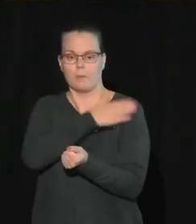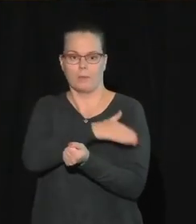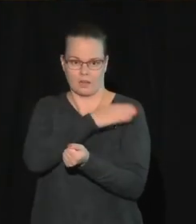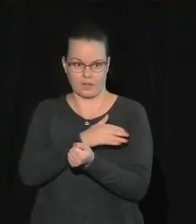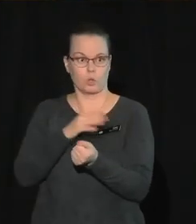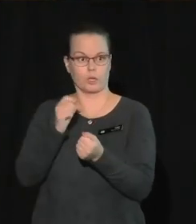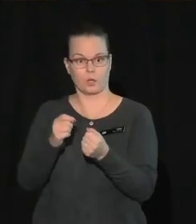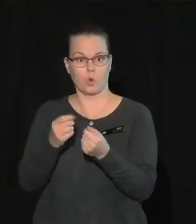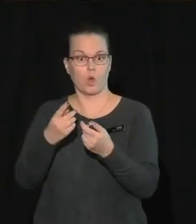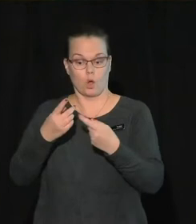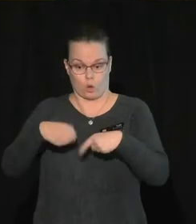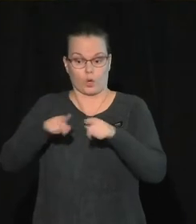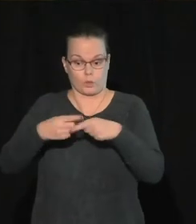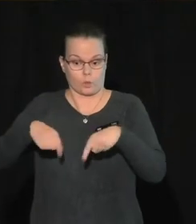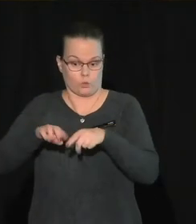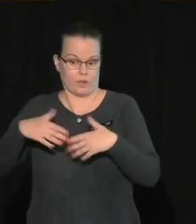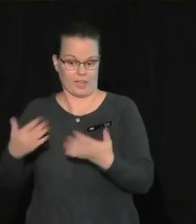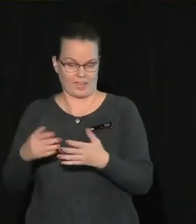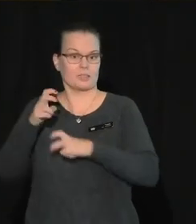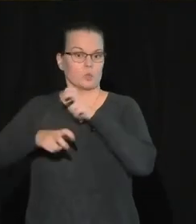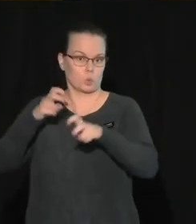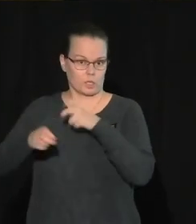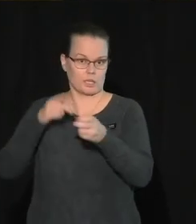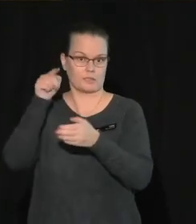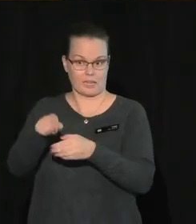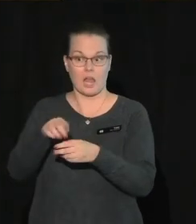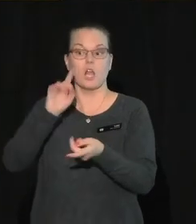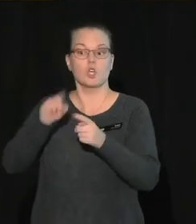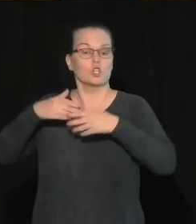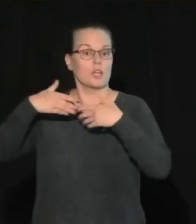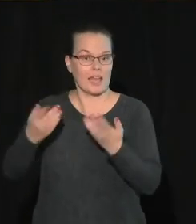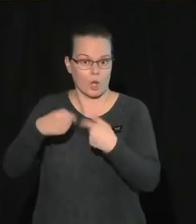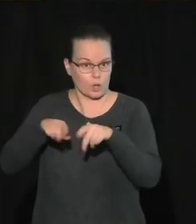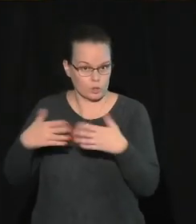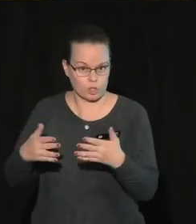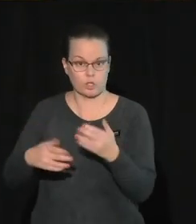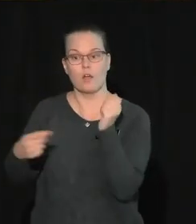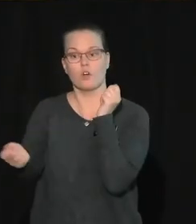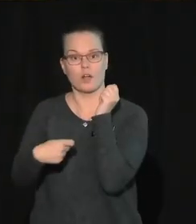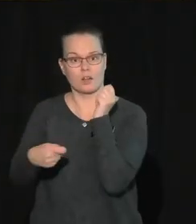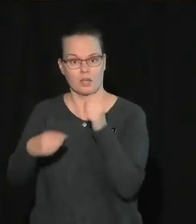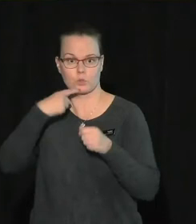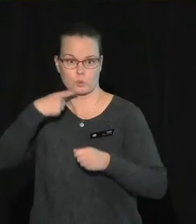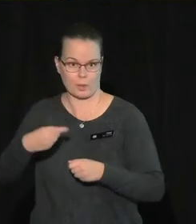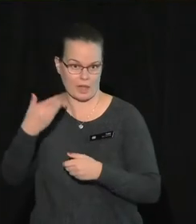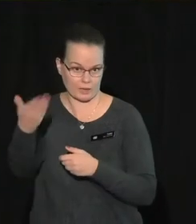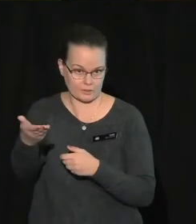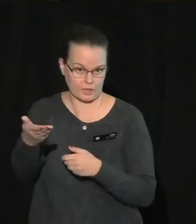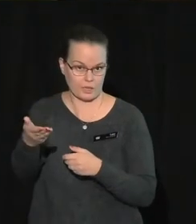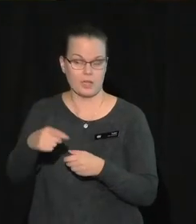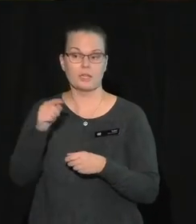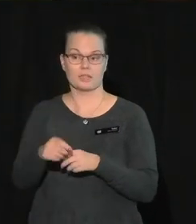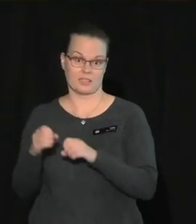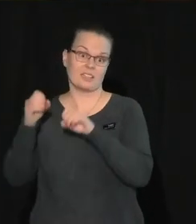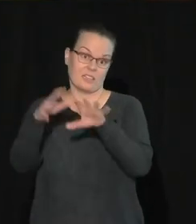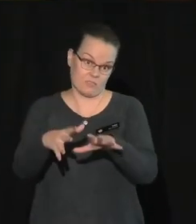that the court has the possibility of putting penalties which will be proportionate, effective,